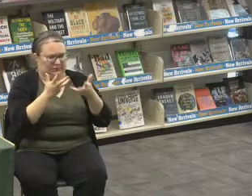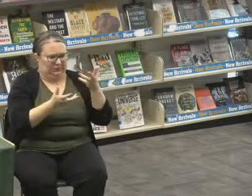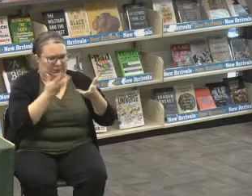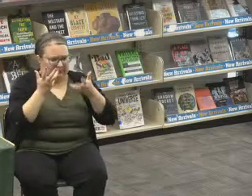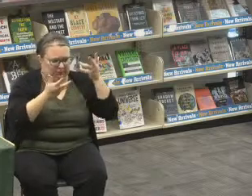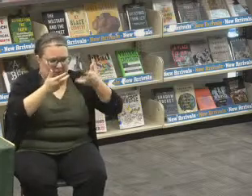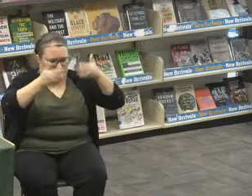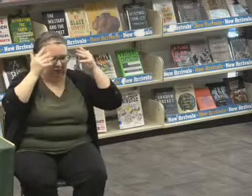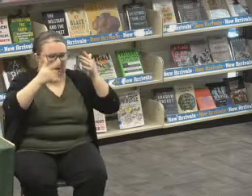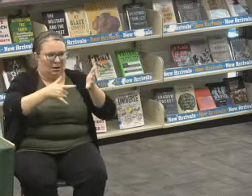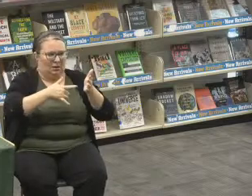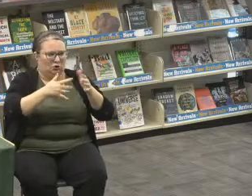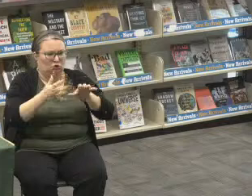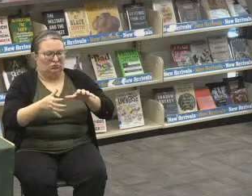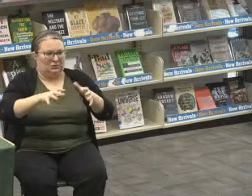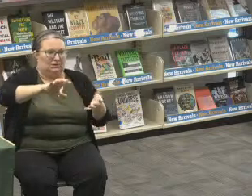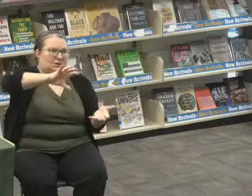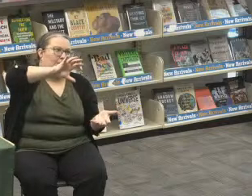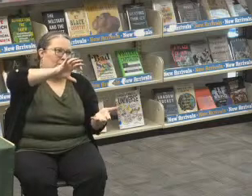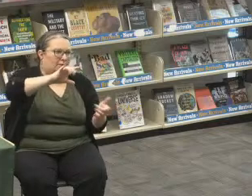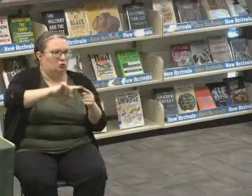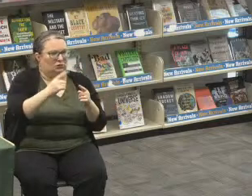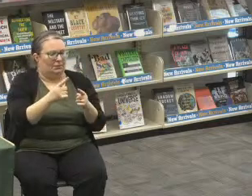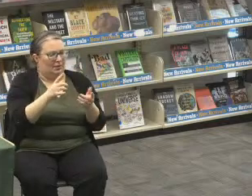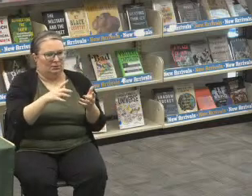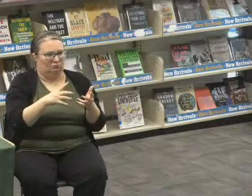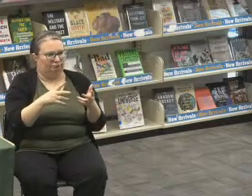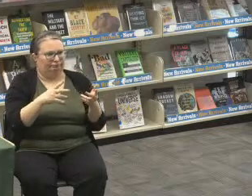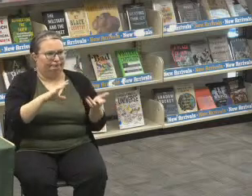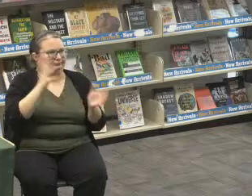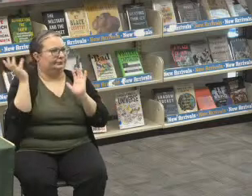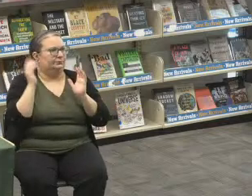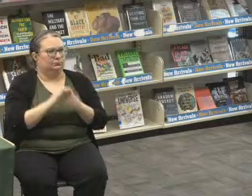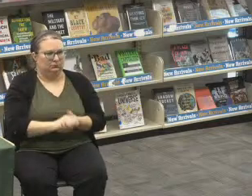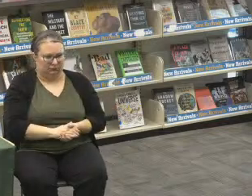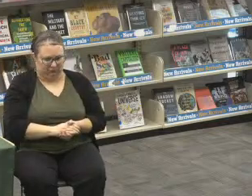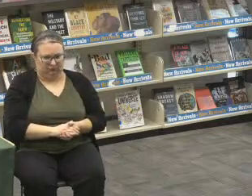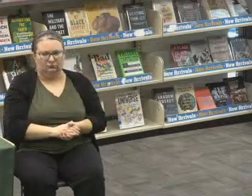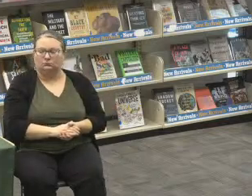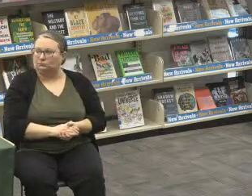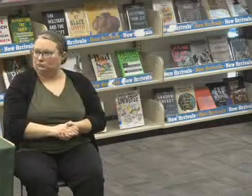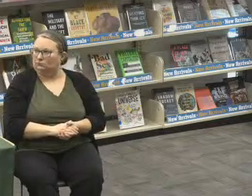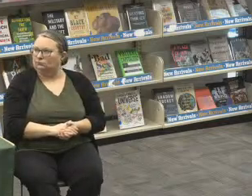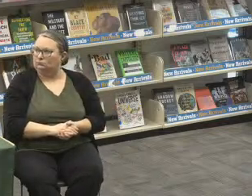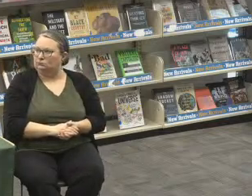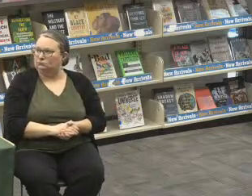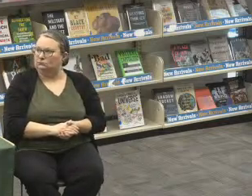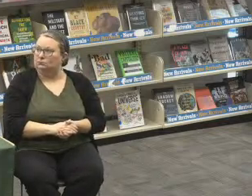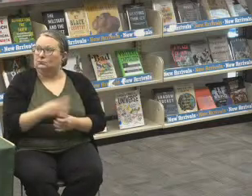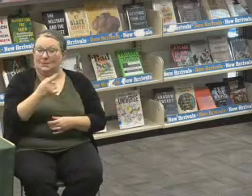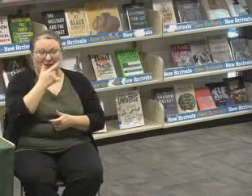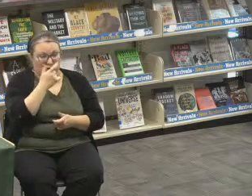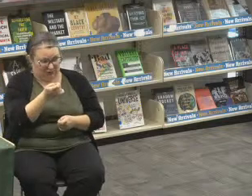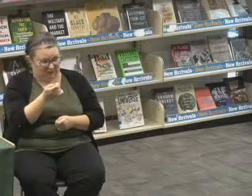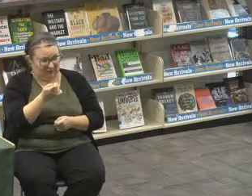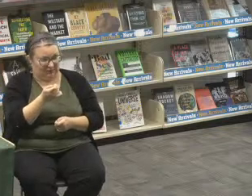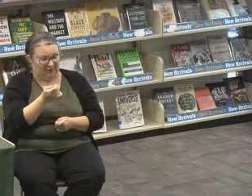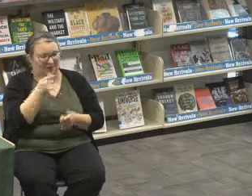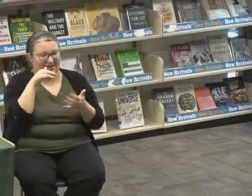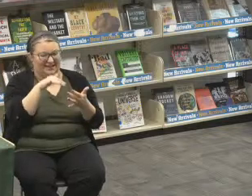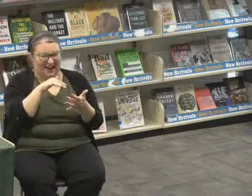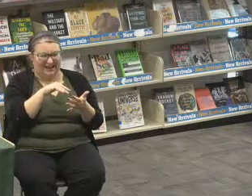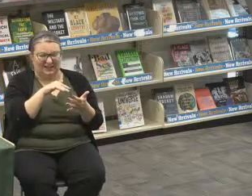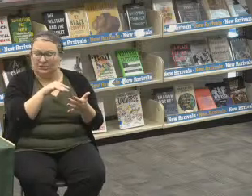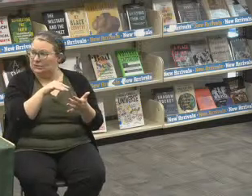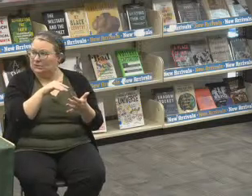much to kind of tip it over into something. And so one thing I think is interesting is that they were studying, like, so